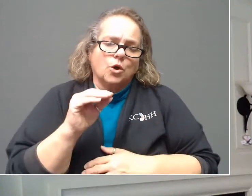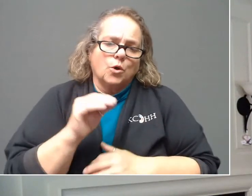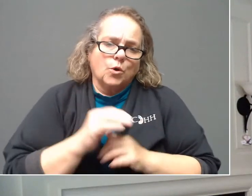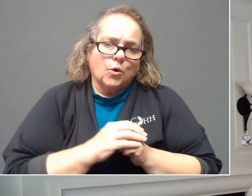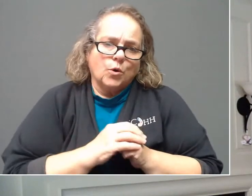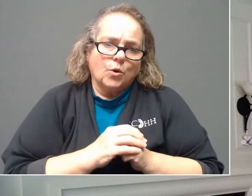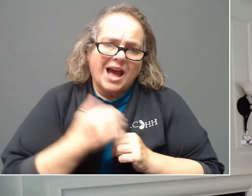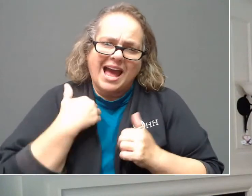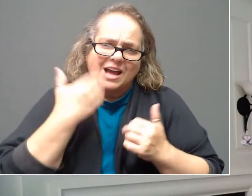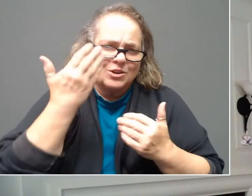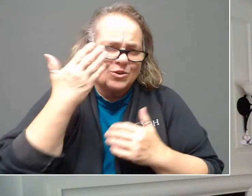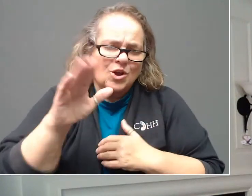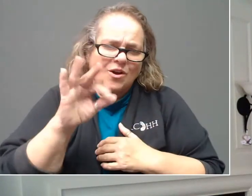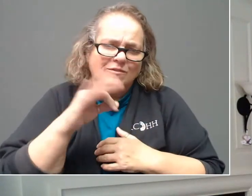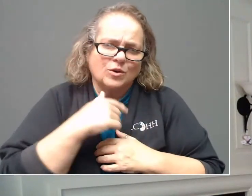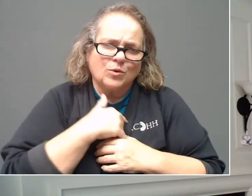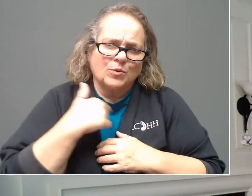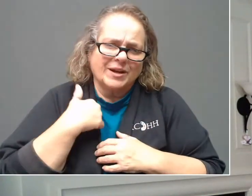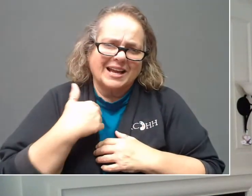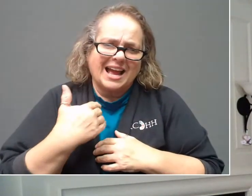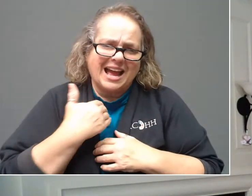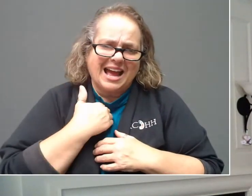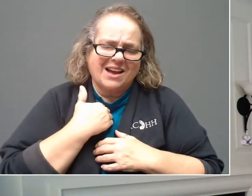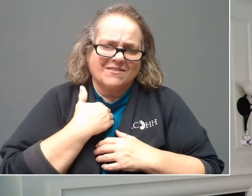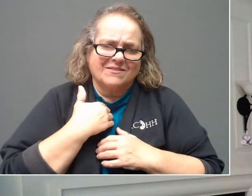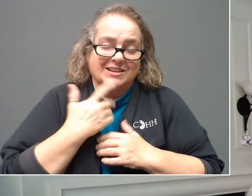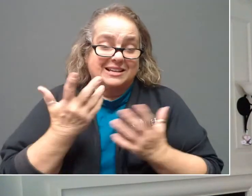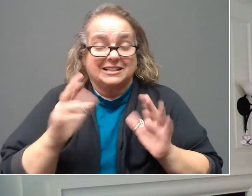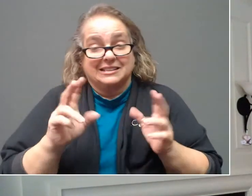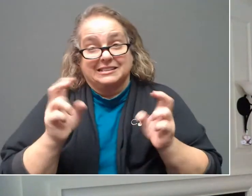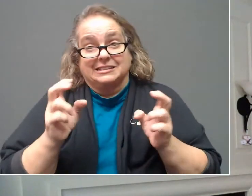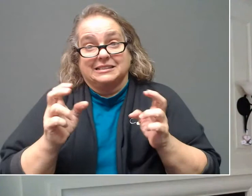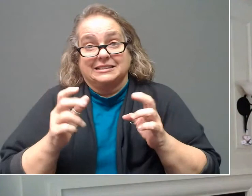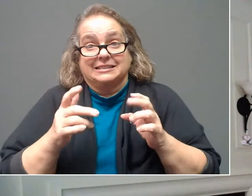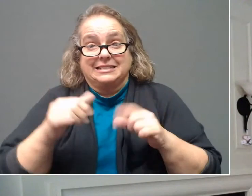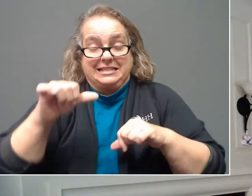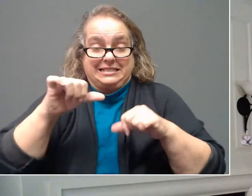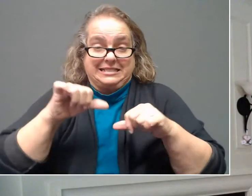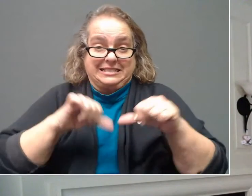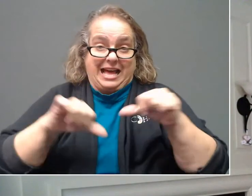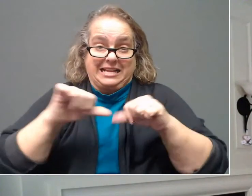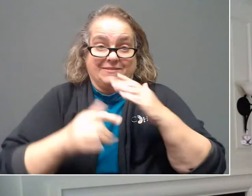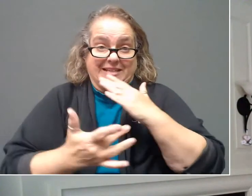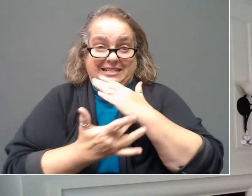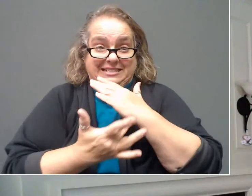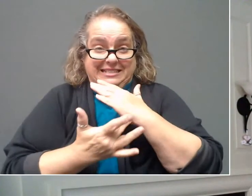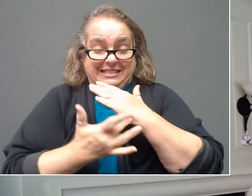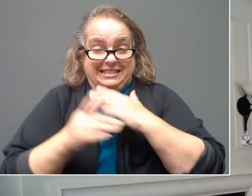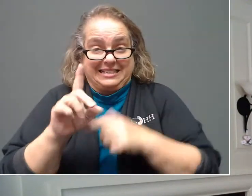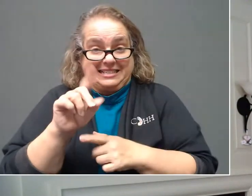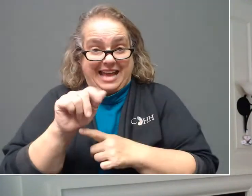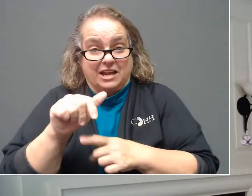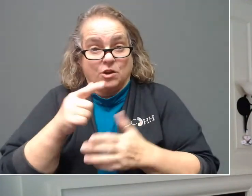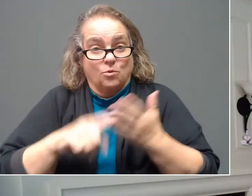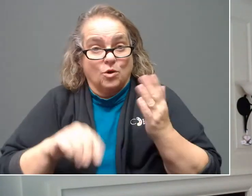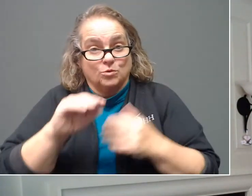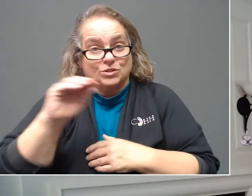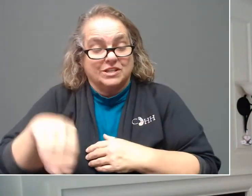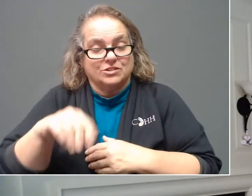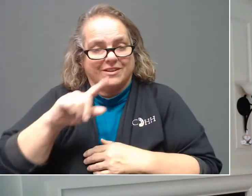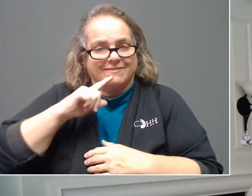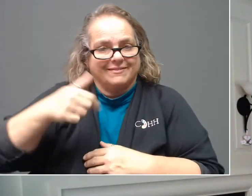that we have scientifically validated data on what percent are declining, and it varies significantly by